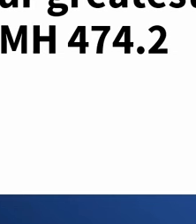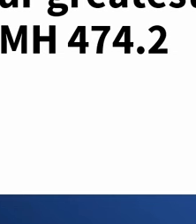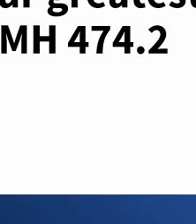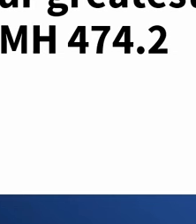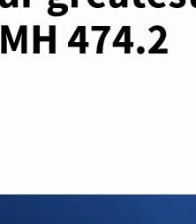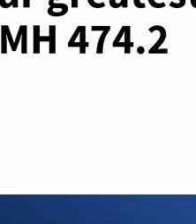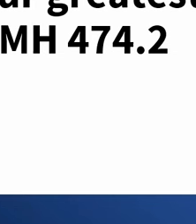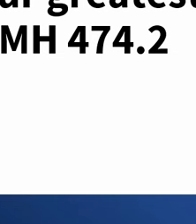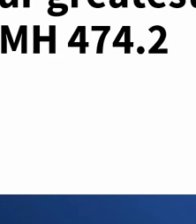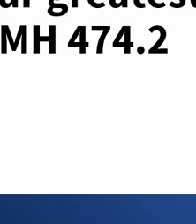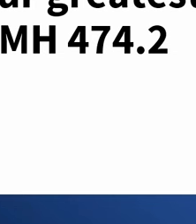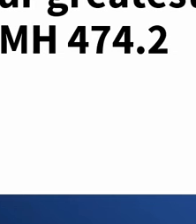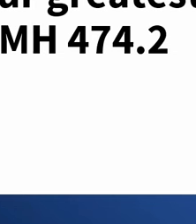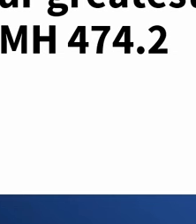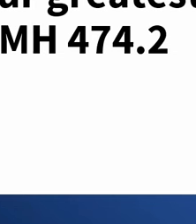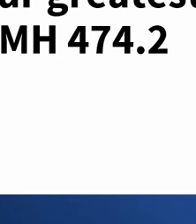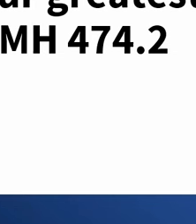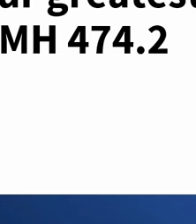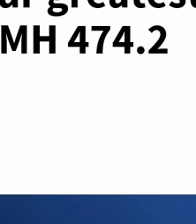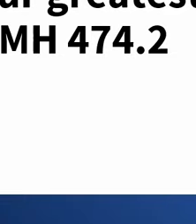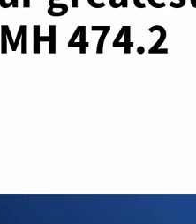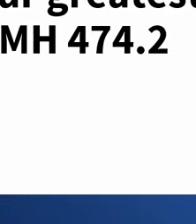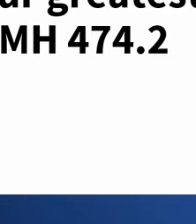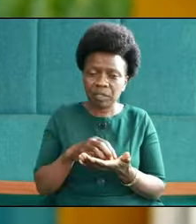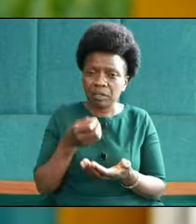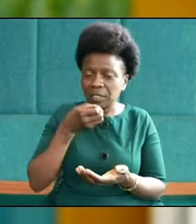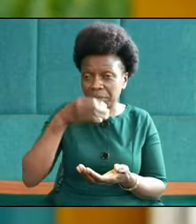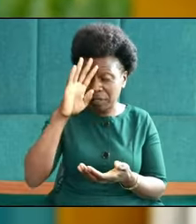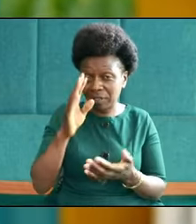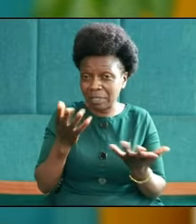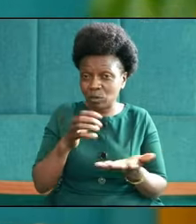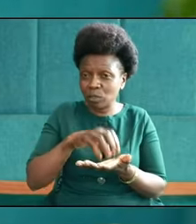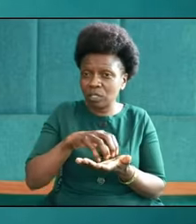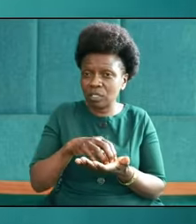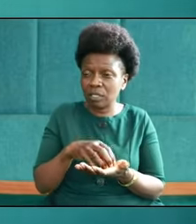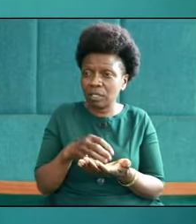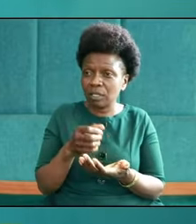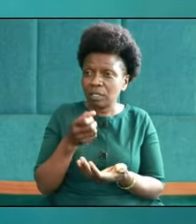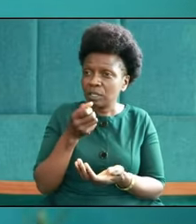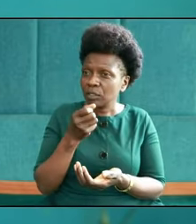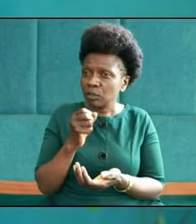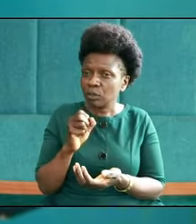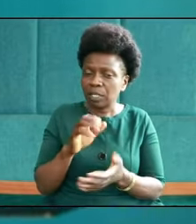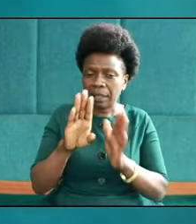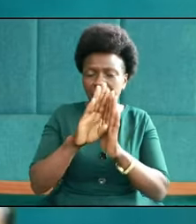Have you been annoyed by situations? Have you been disappointed by situations? So